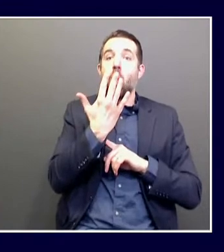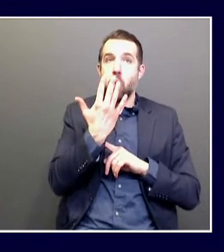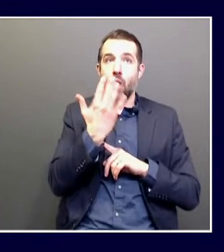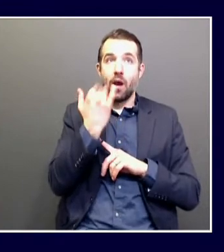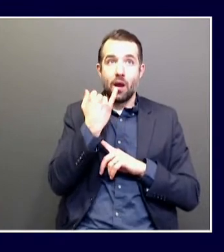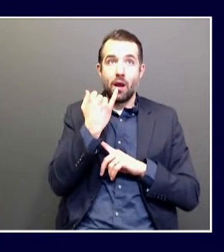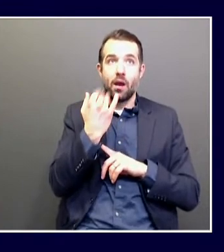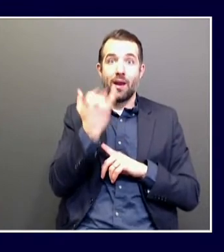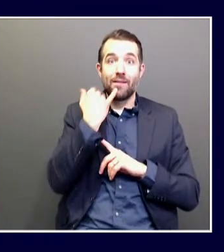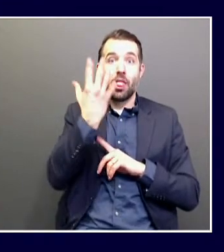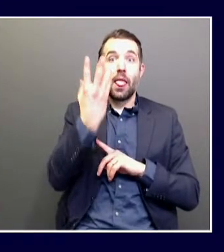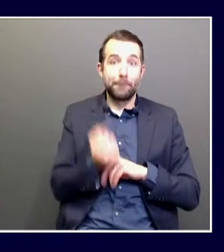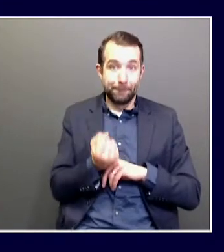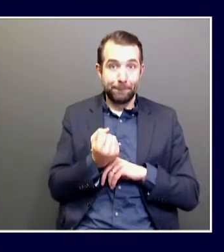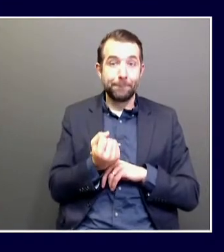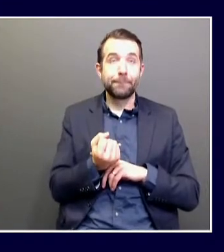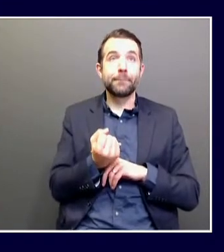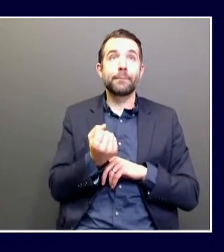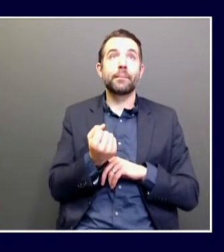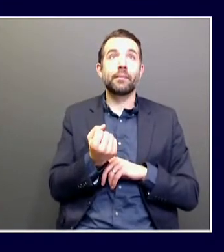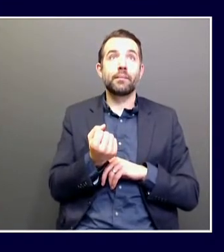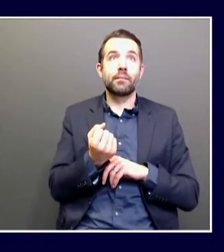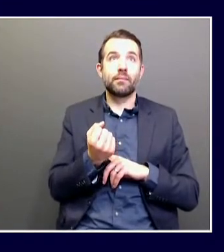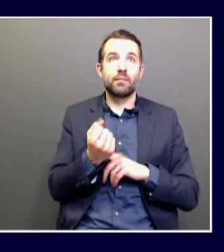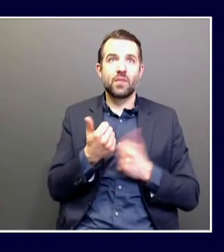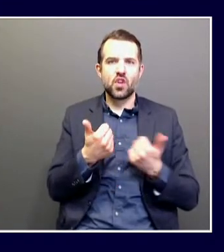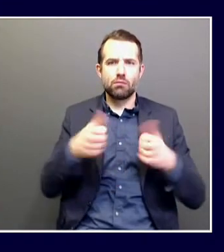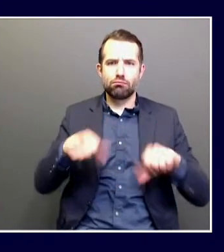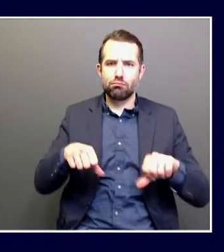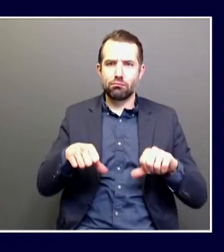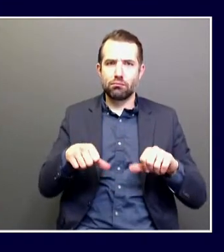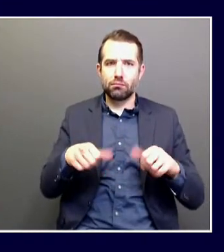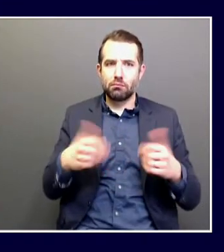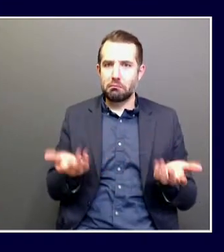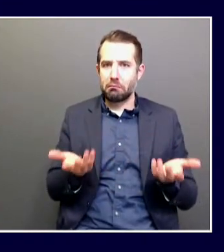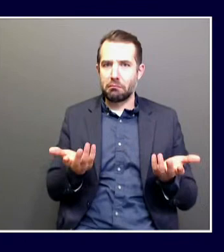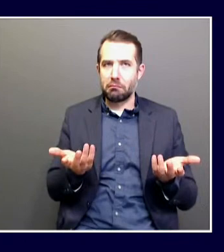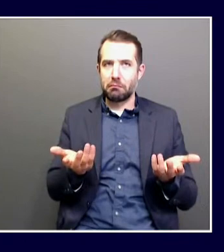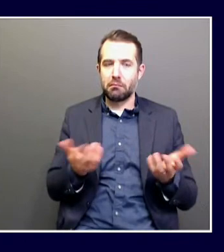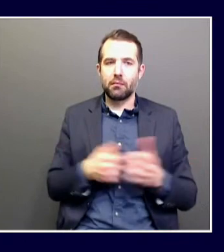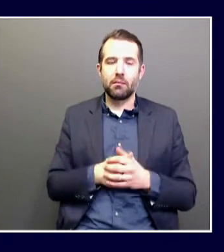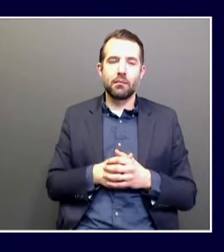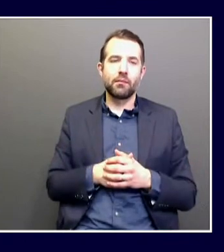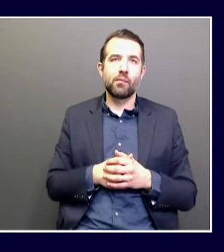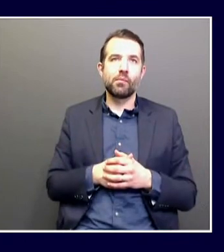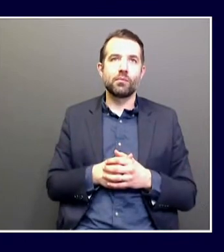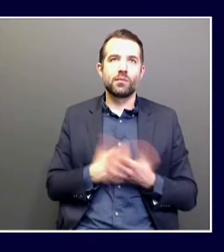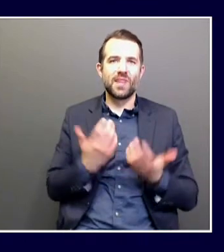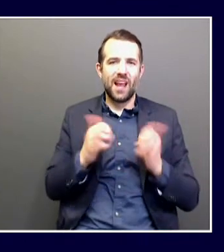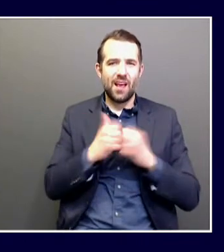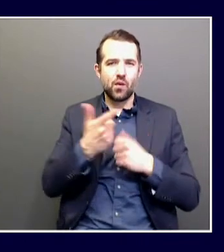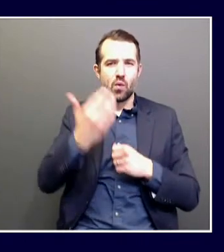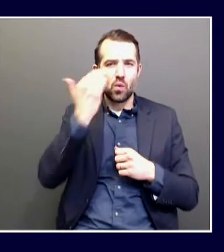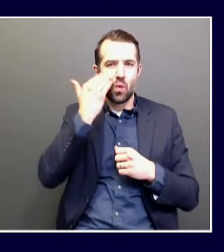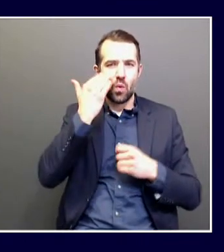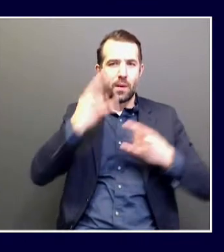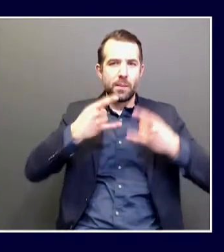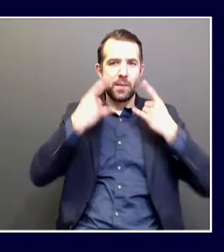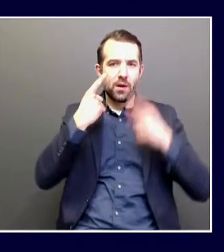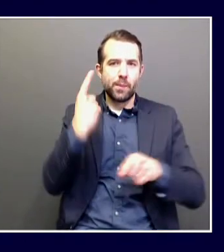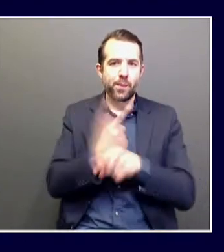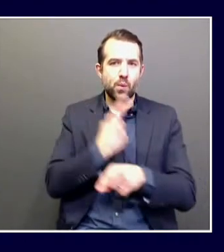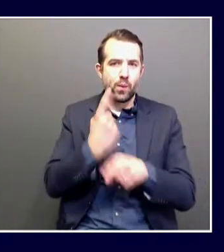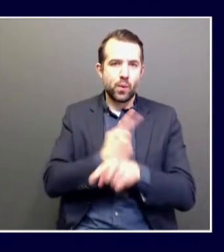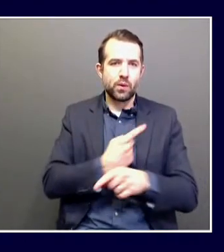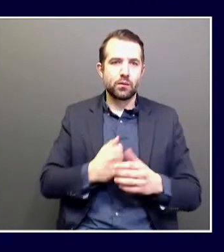things fit, is there a good way for people to say, okay, I have this mask, is it doing a good job? Yep. So